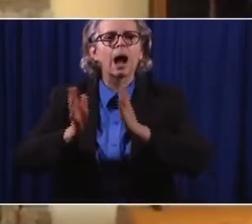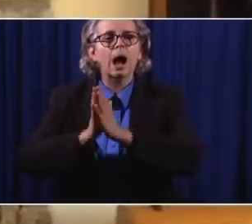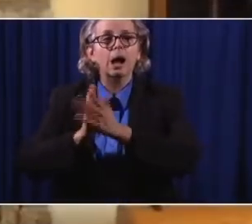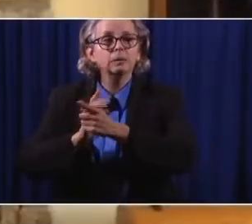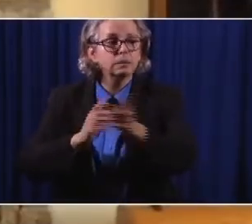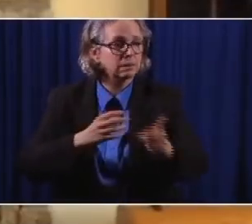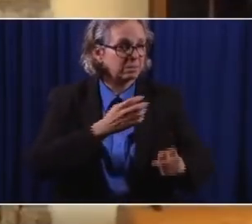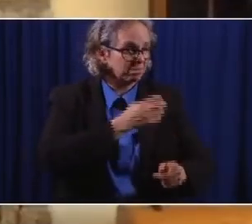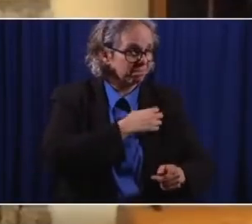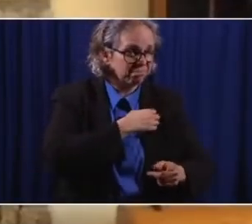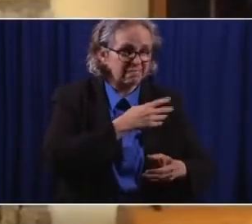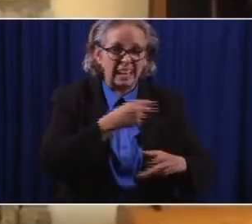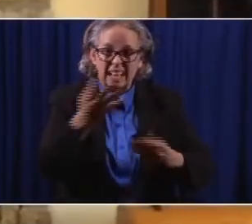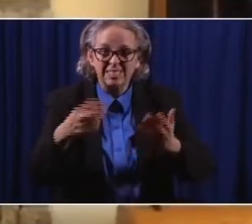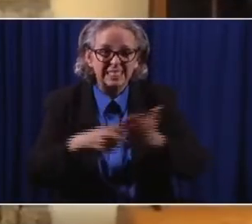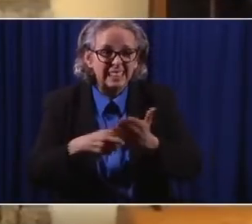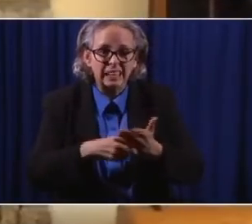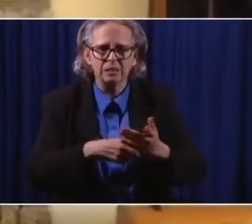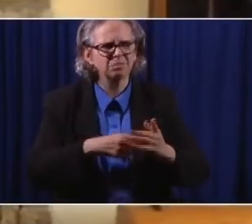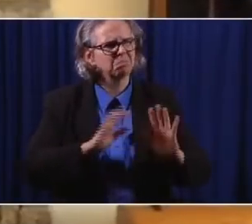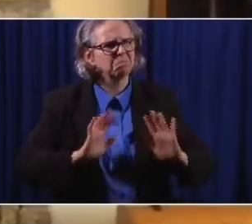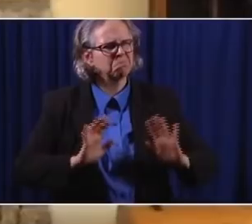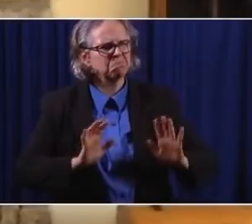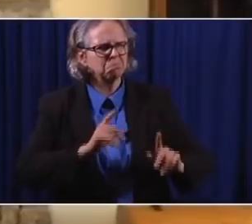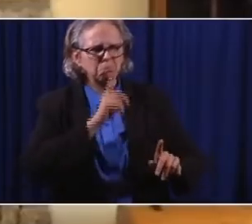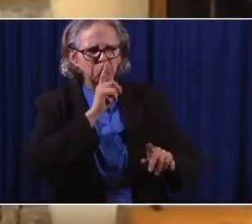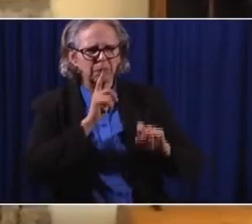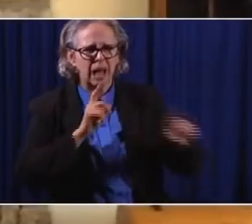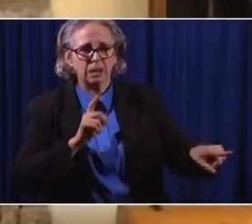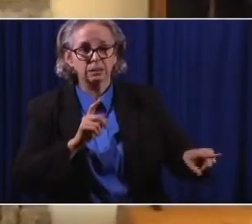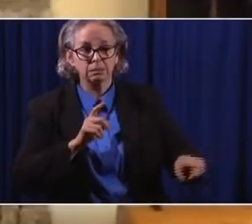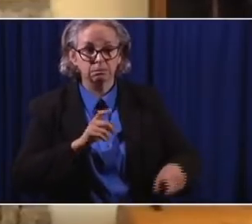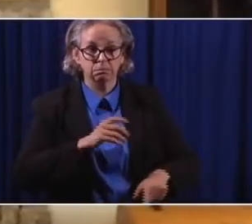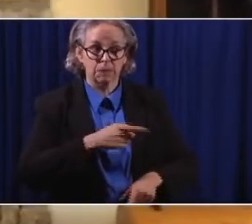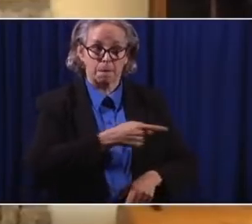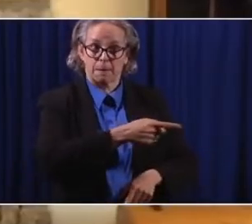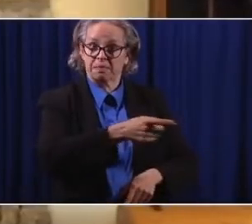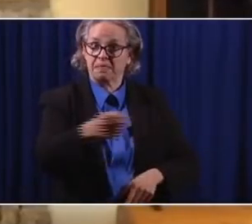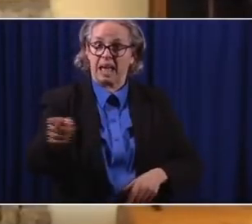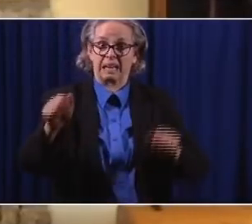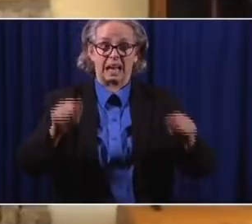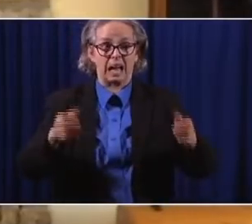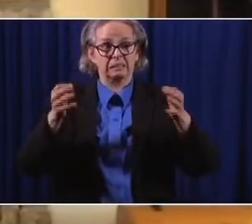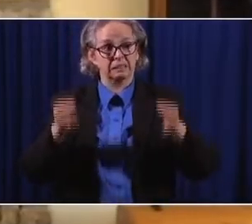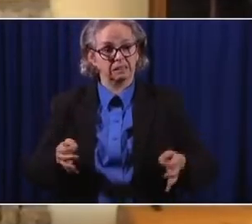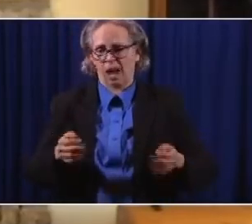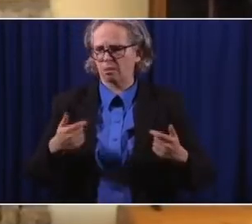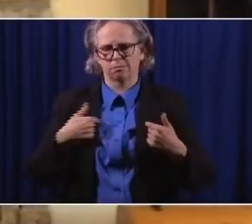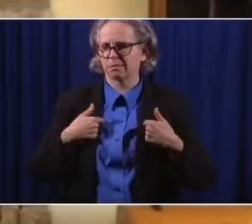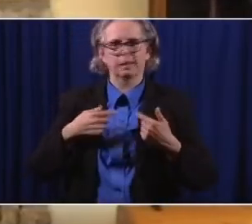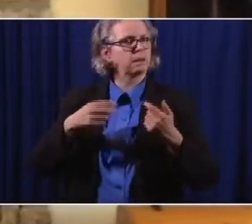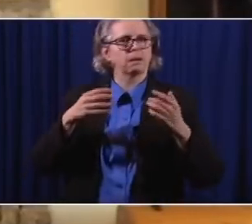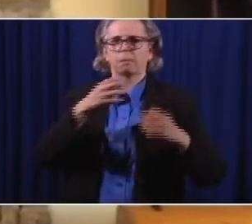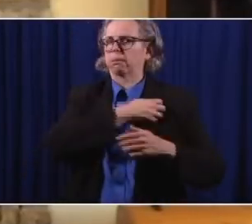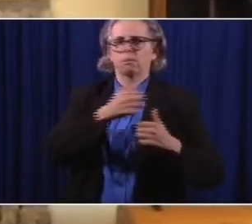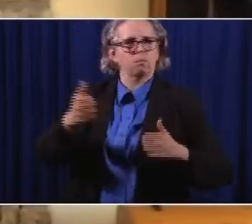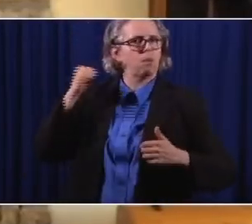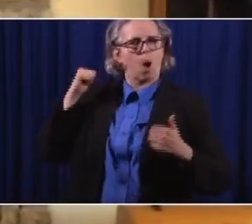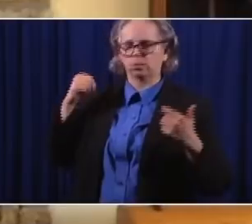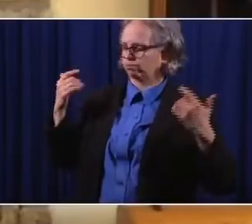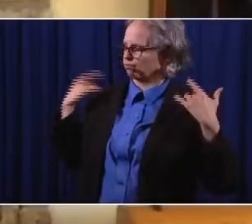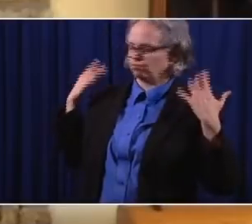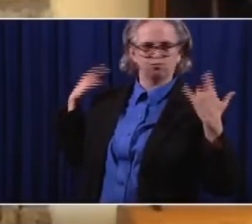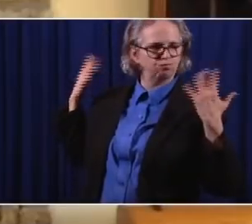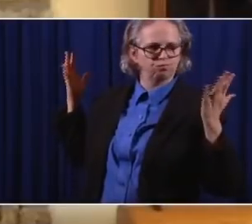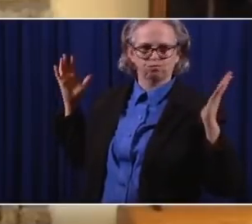made it very clear. We're not in the mask business. We're not going to do it. We're not going to issue those